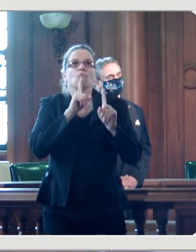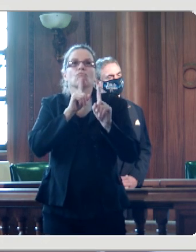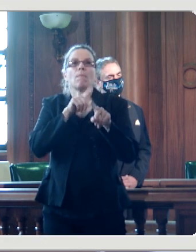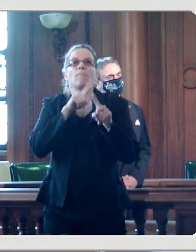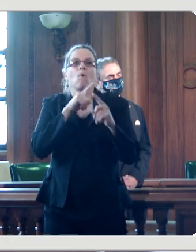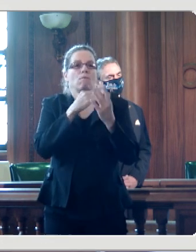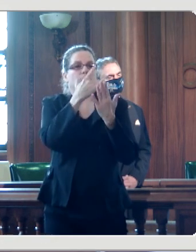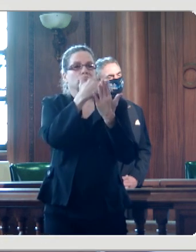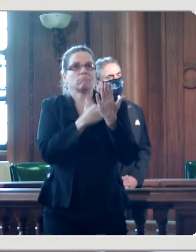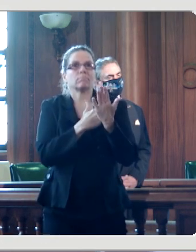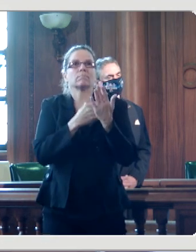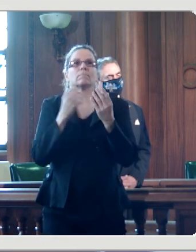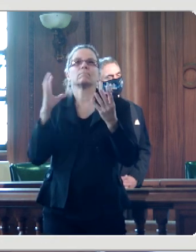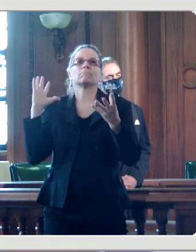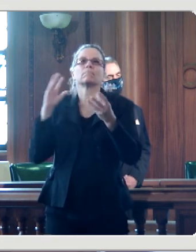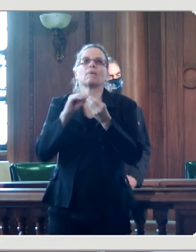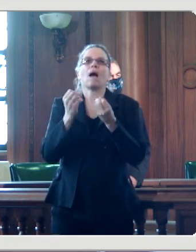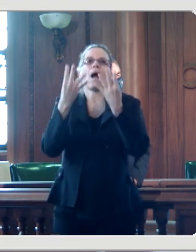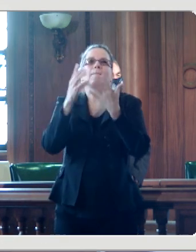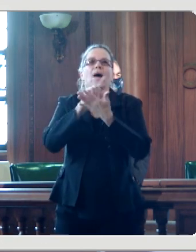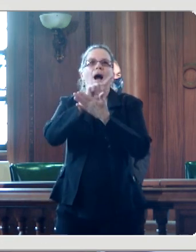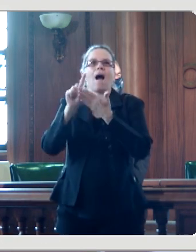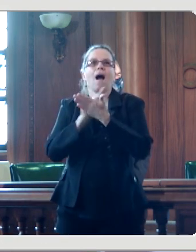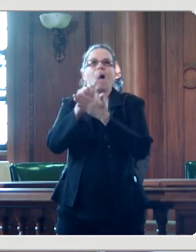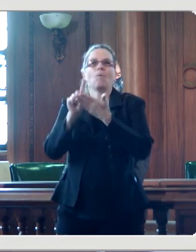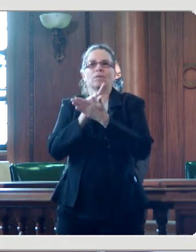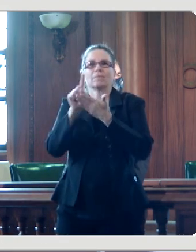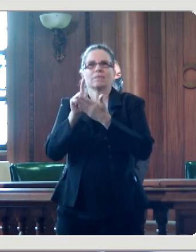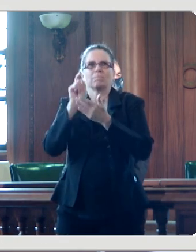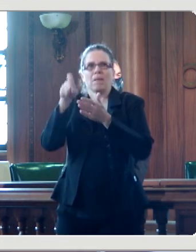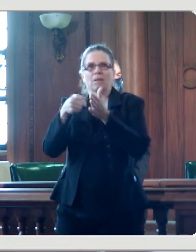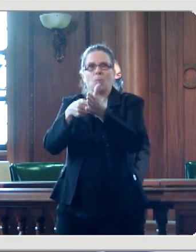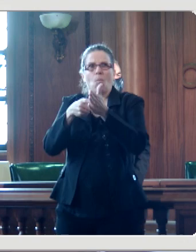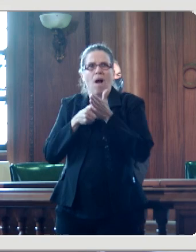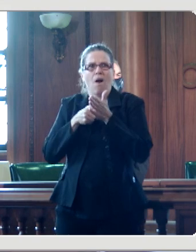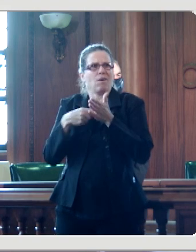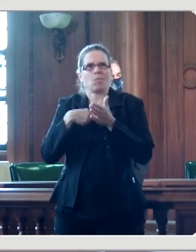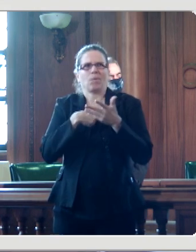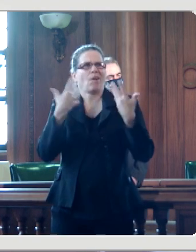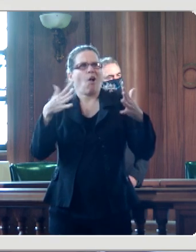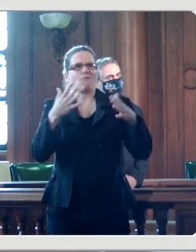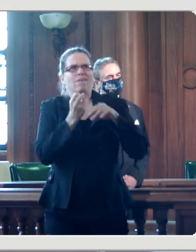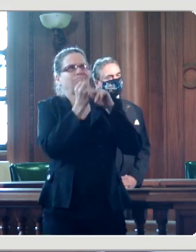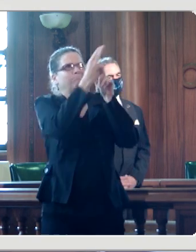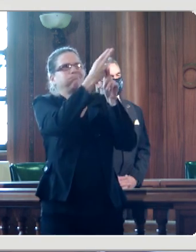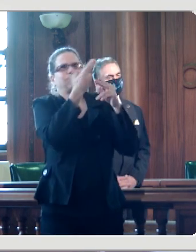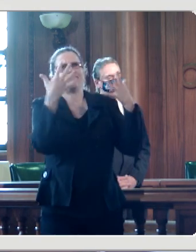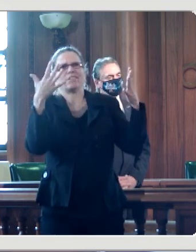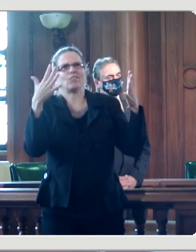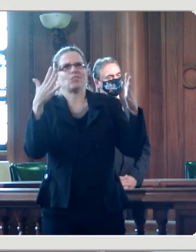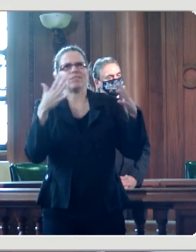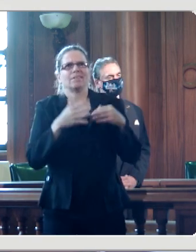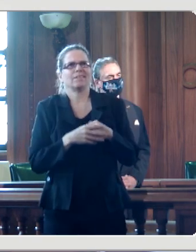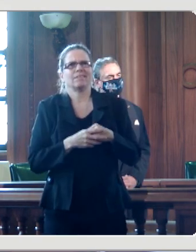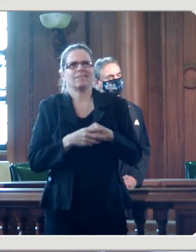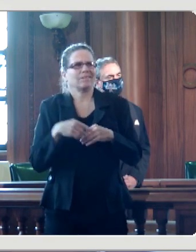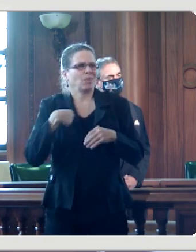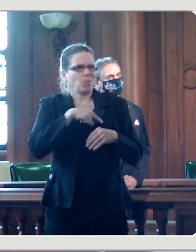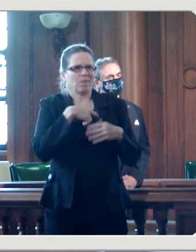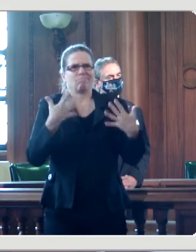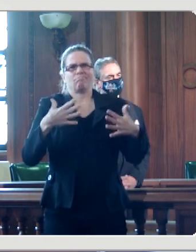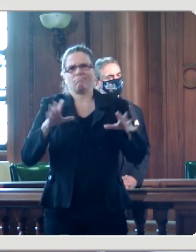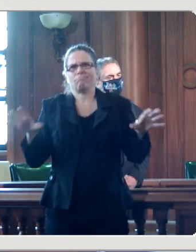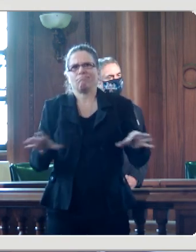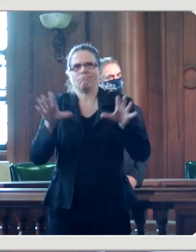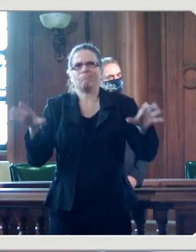the new requirements for student learning time, our plan exceeded all those requirements. So we're in really good shape there. Our remote learning